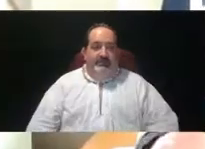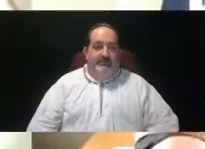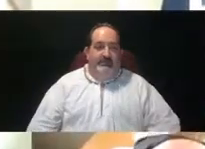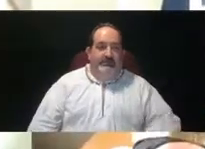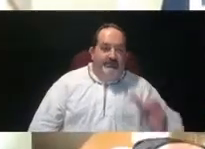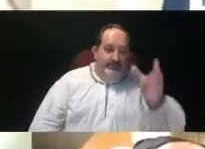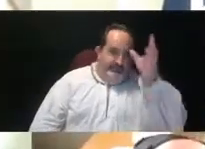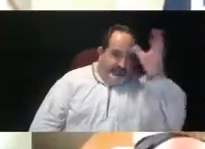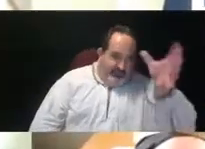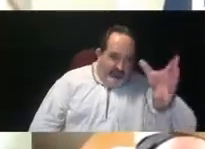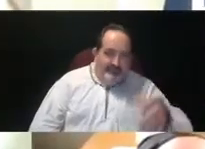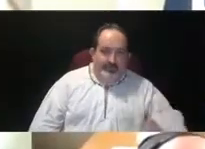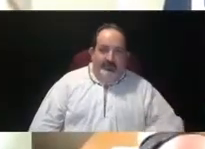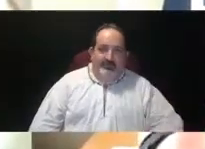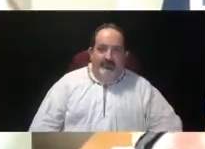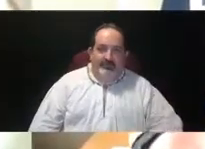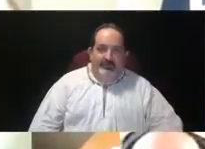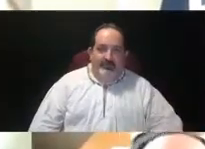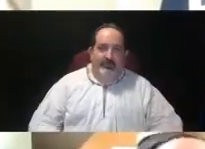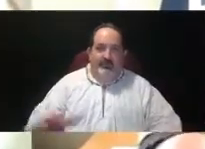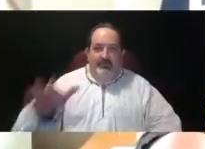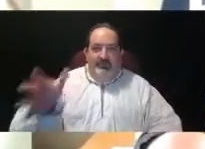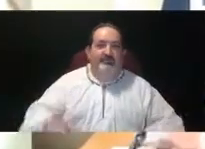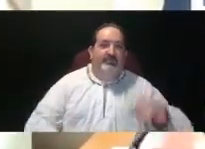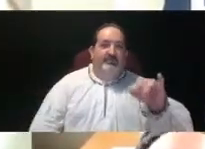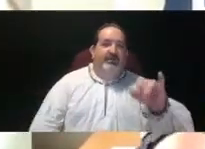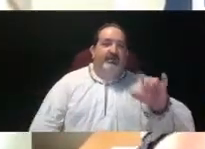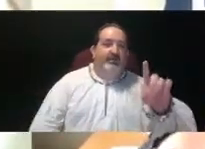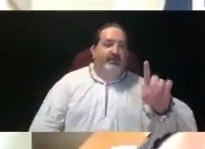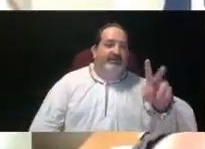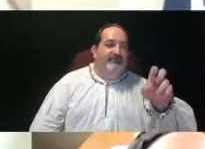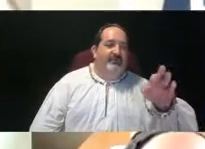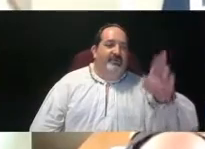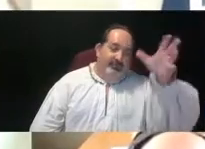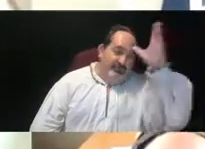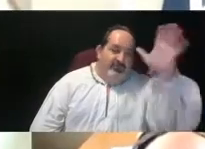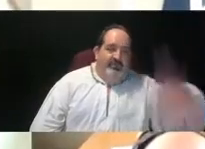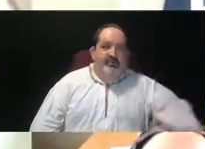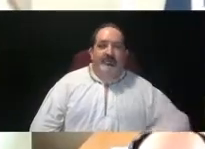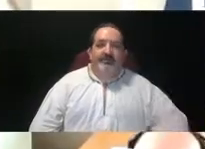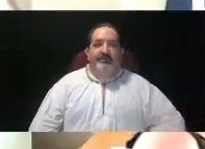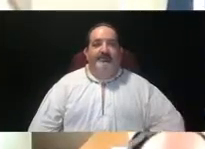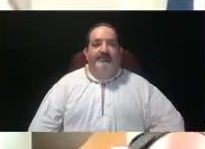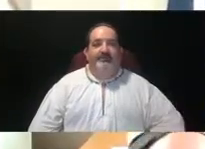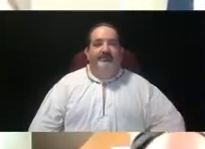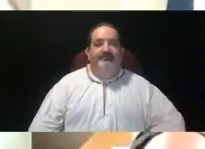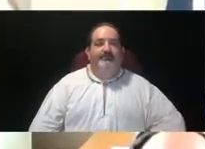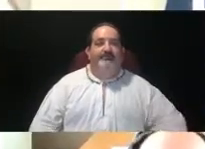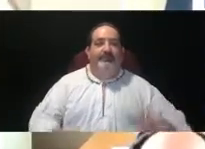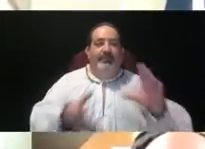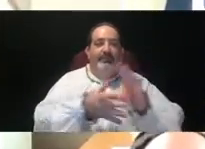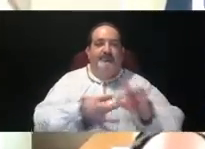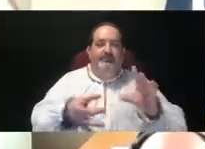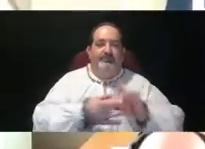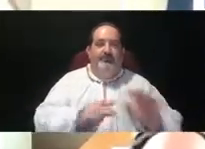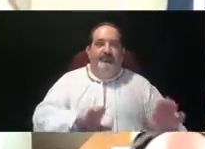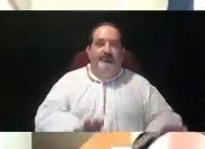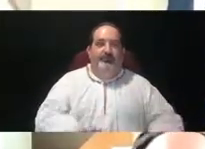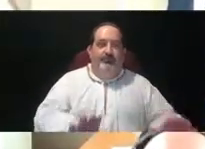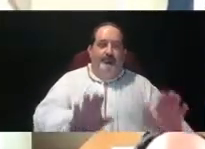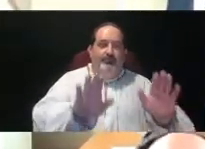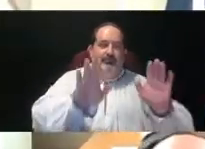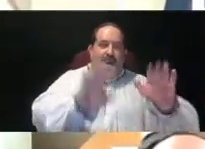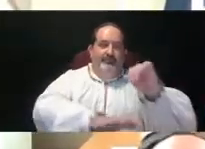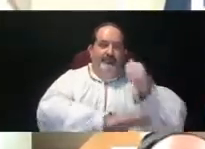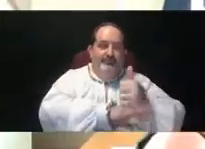Grandfather. Ivar. Oh, Ivar. Grandfather. Your stories are fantastic. You tell them